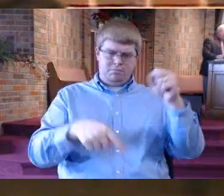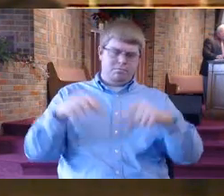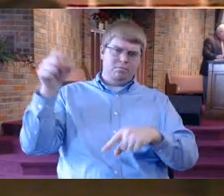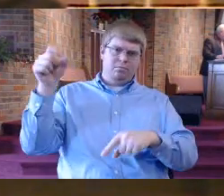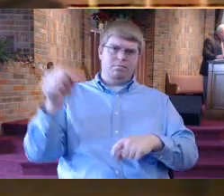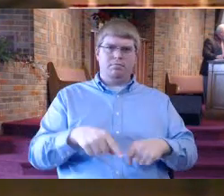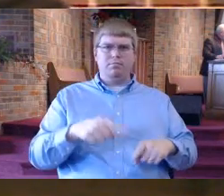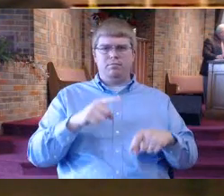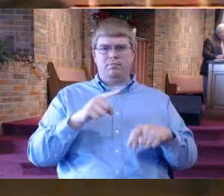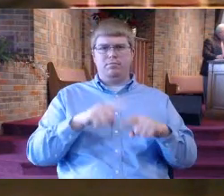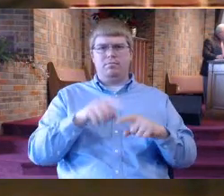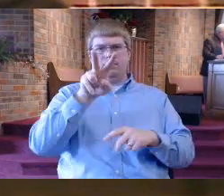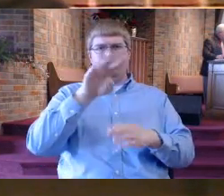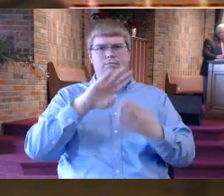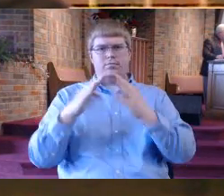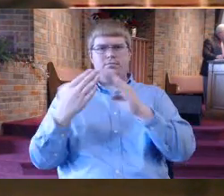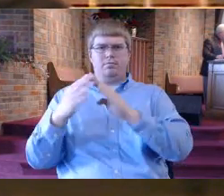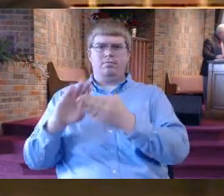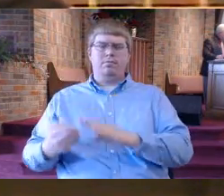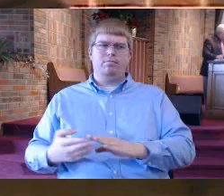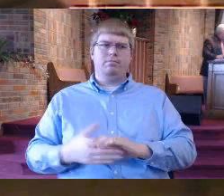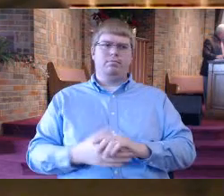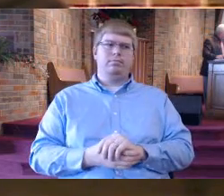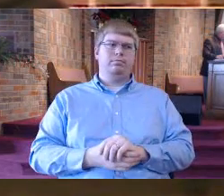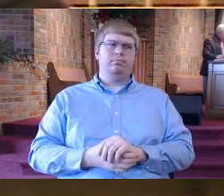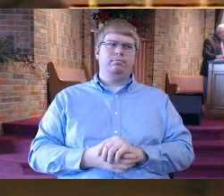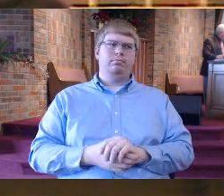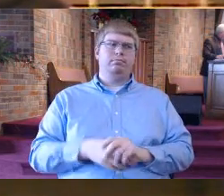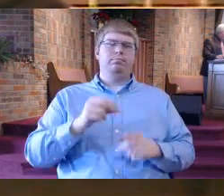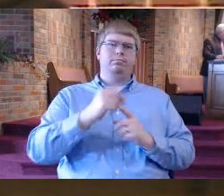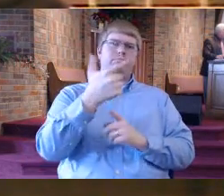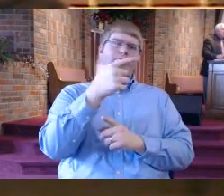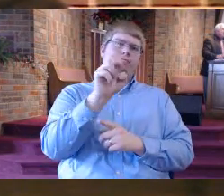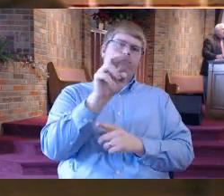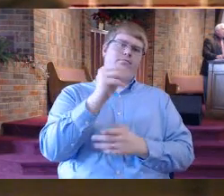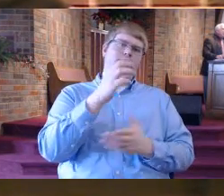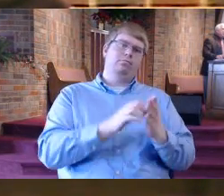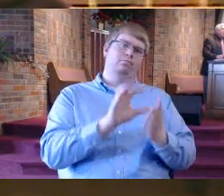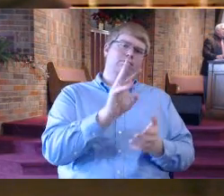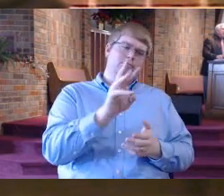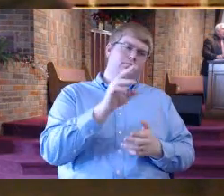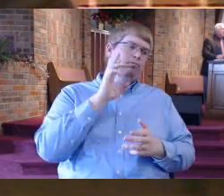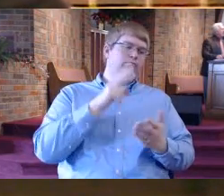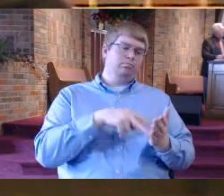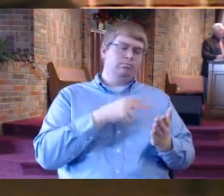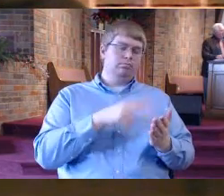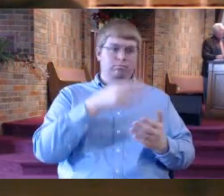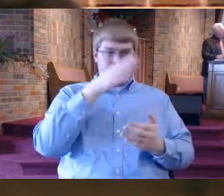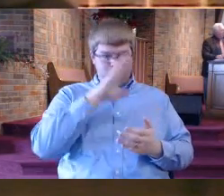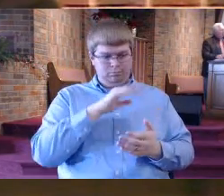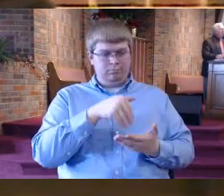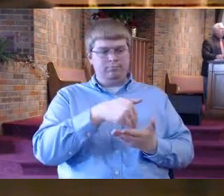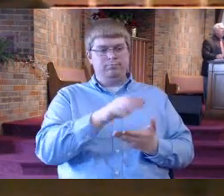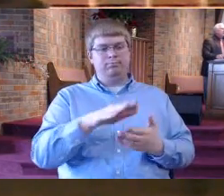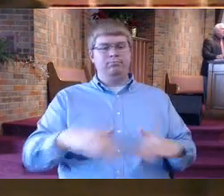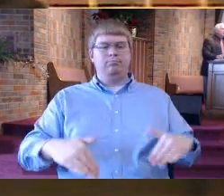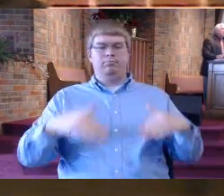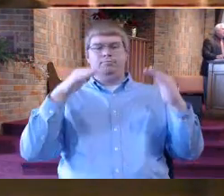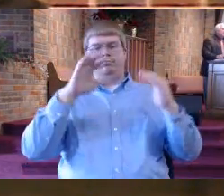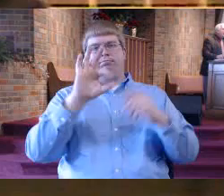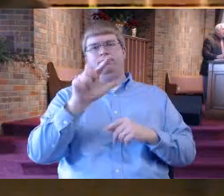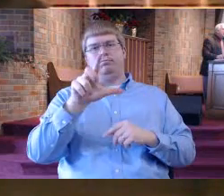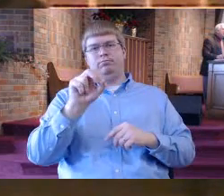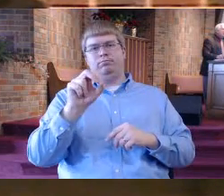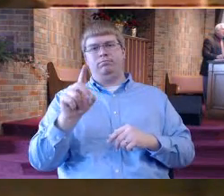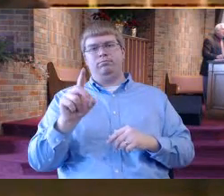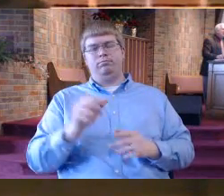We could carry ourselves back into Genesis chapter 6 and read the story that follows there, and we could see where God sent the flood on the world